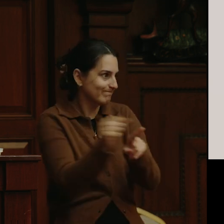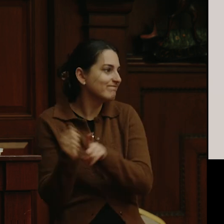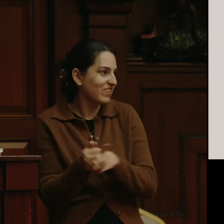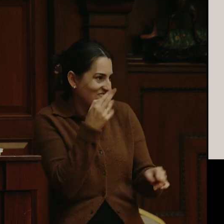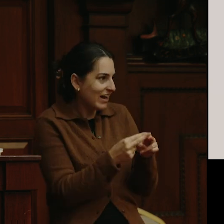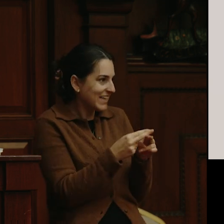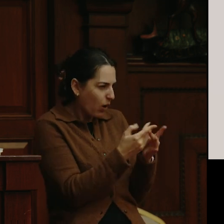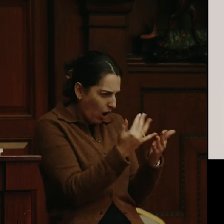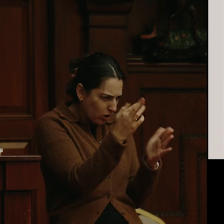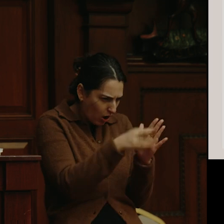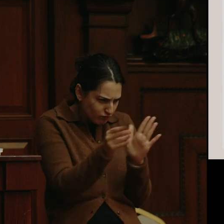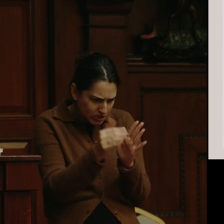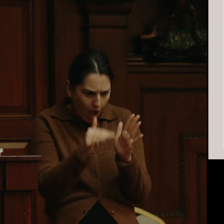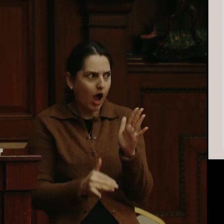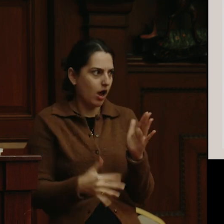of the admissions together.